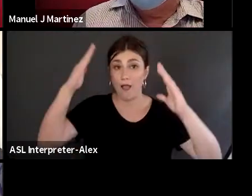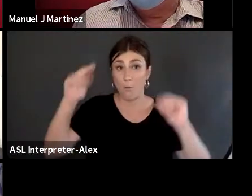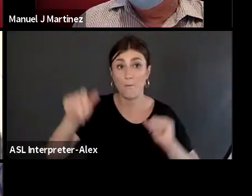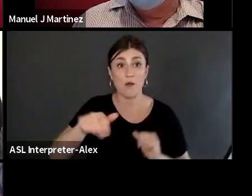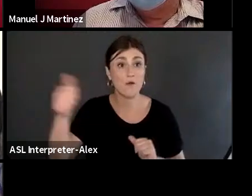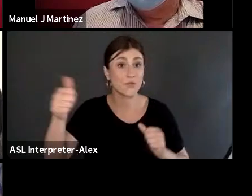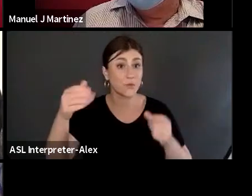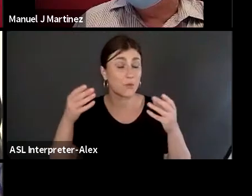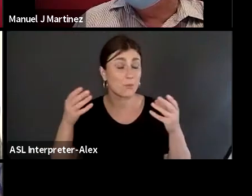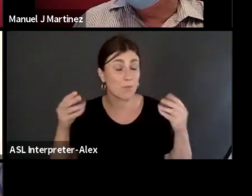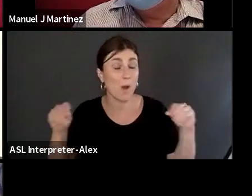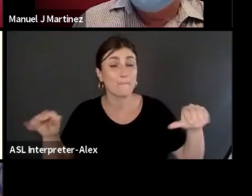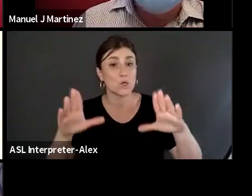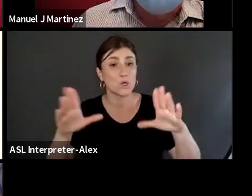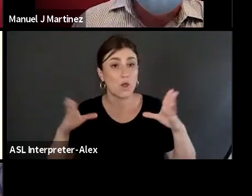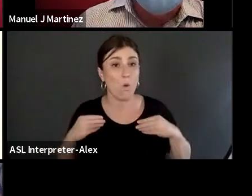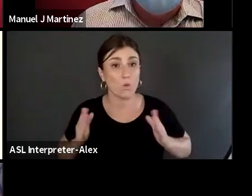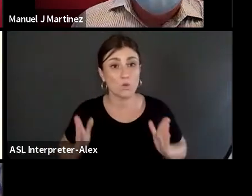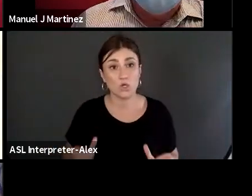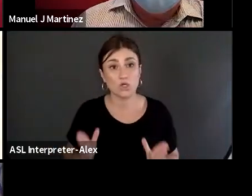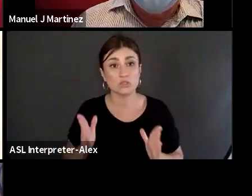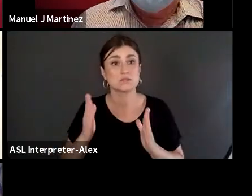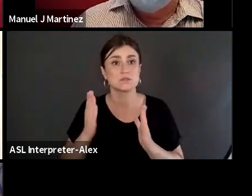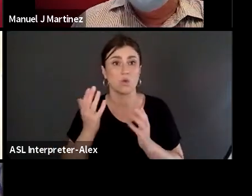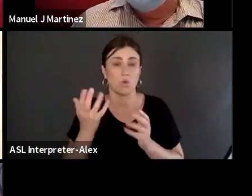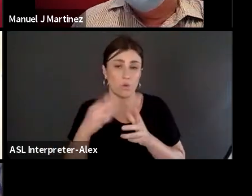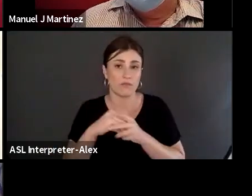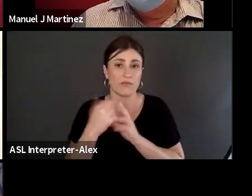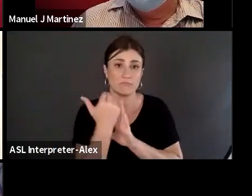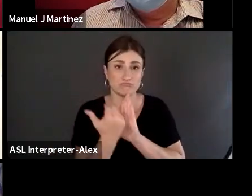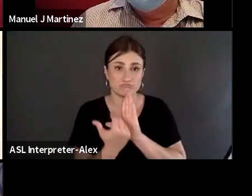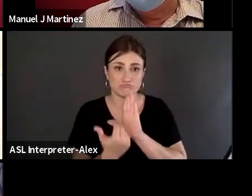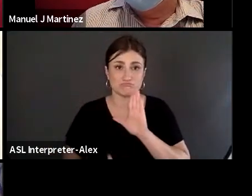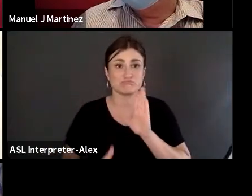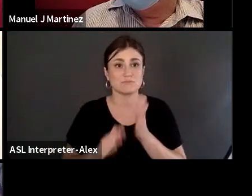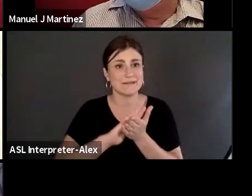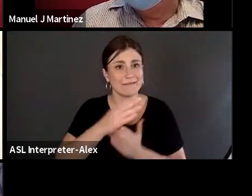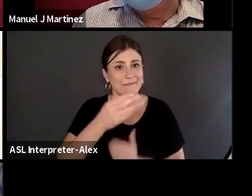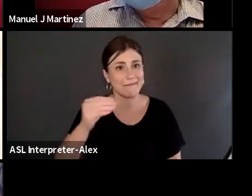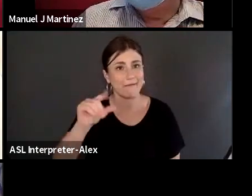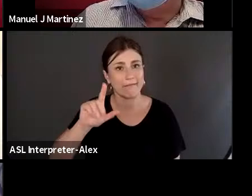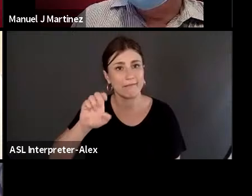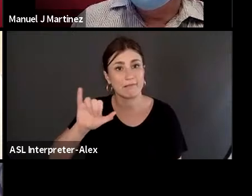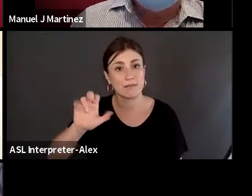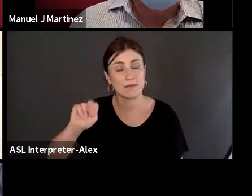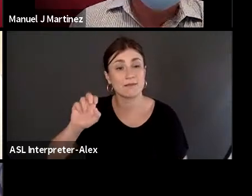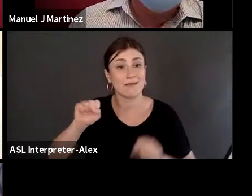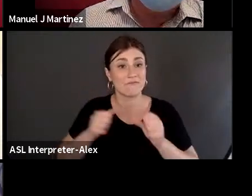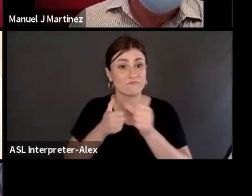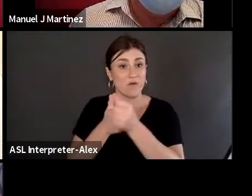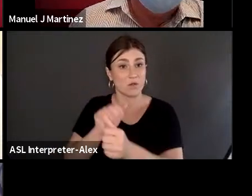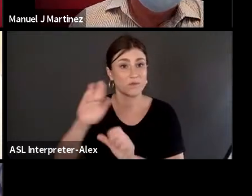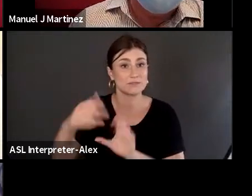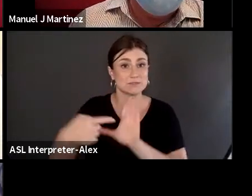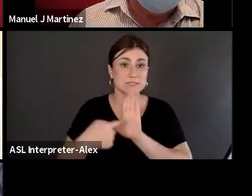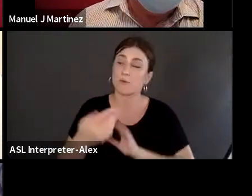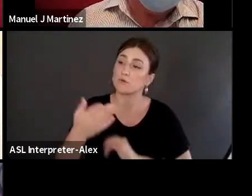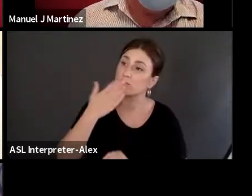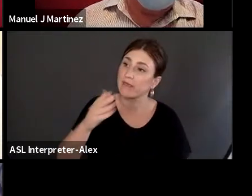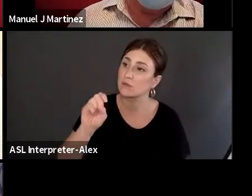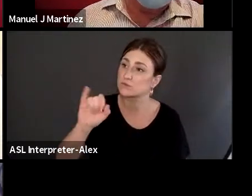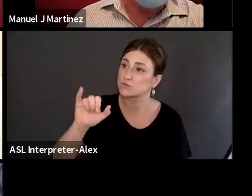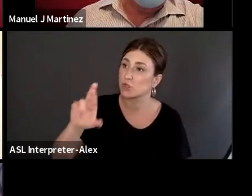on our clean and lean list also take a look at what he did and follow suit. So thank you, sir. I